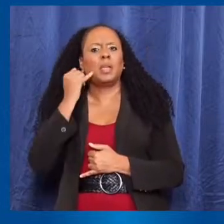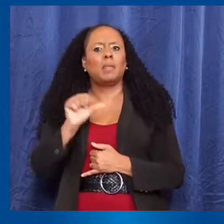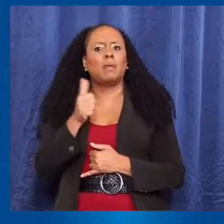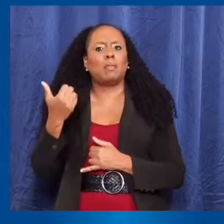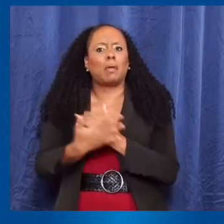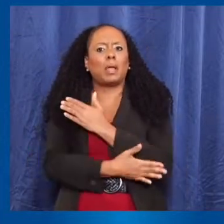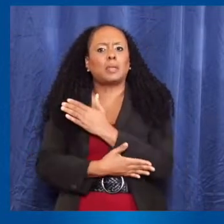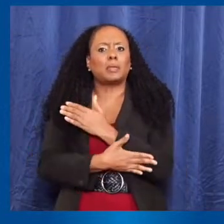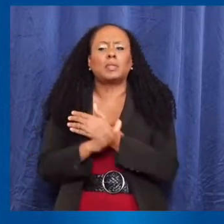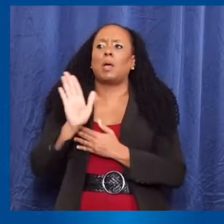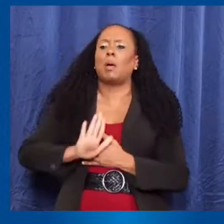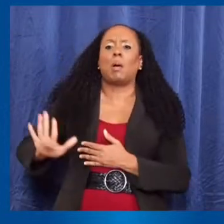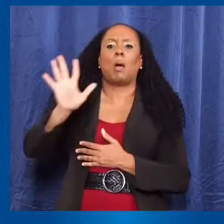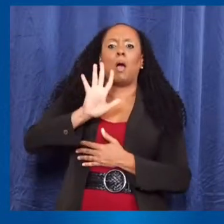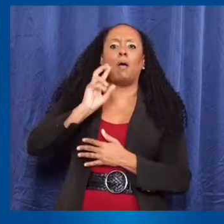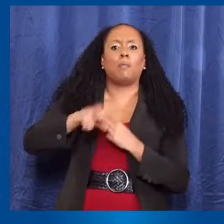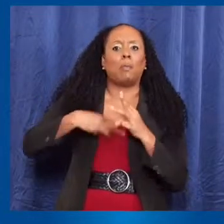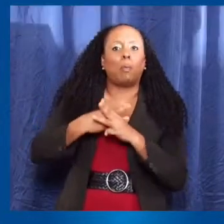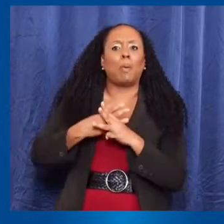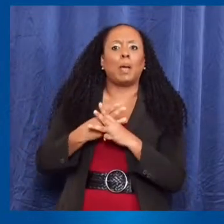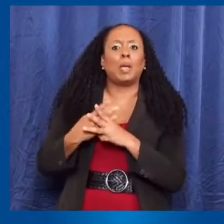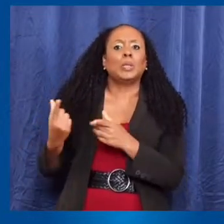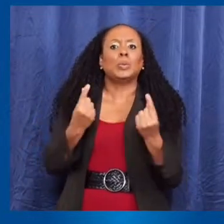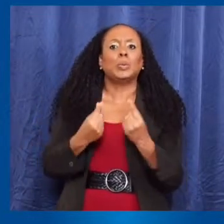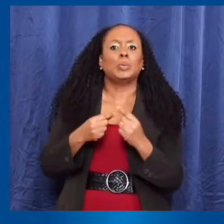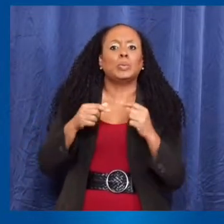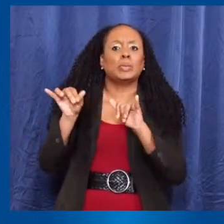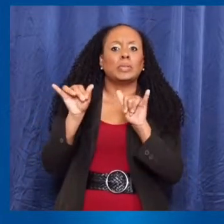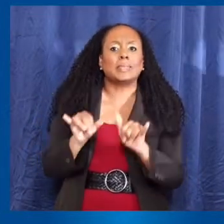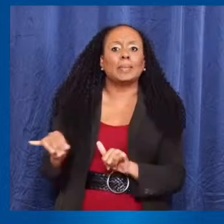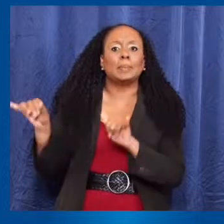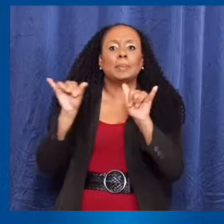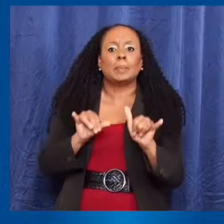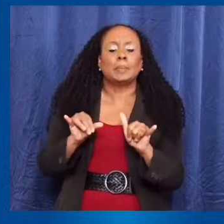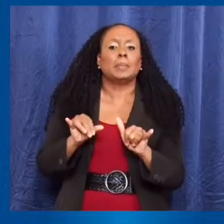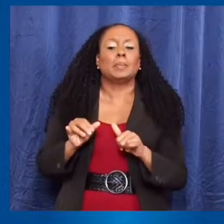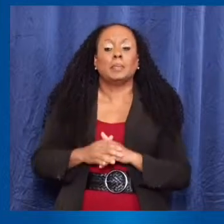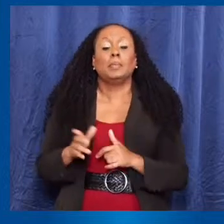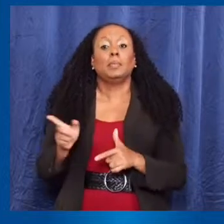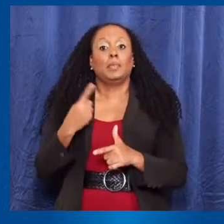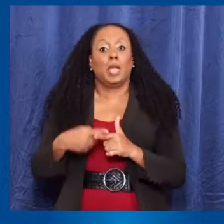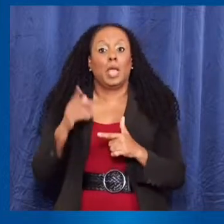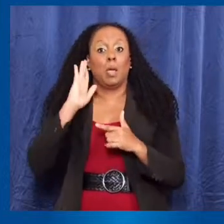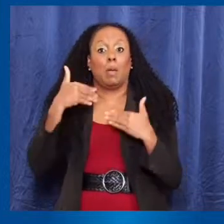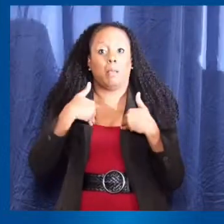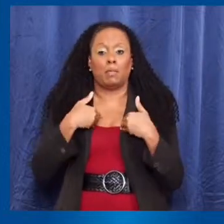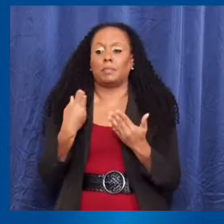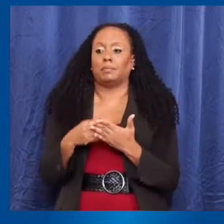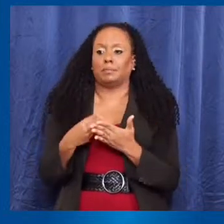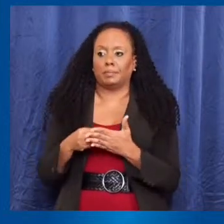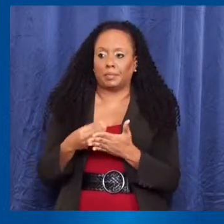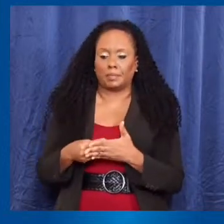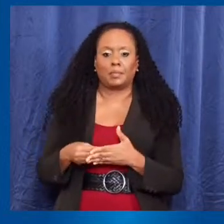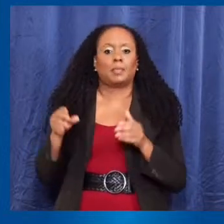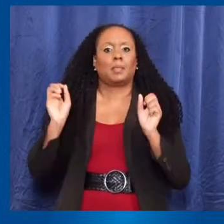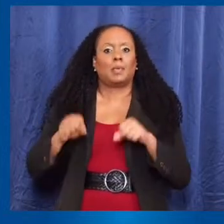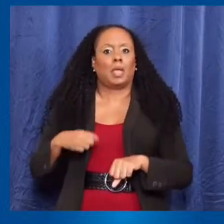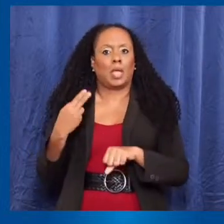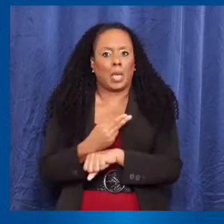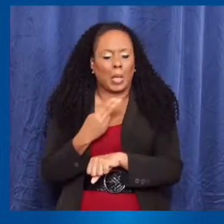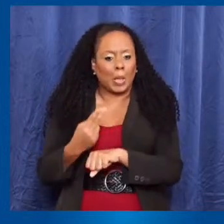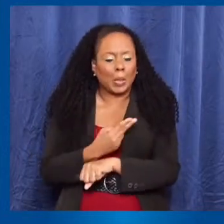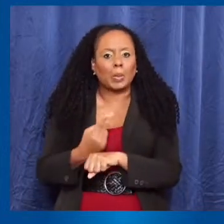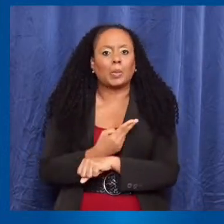thing, then we begin to have a pool that can be used to amplify the resources of the multilateral development